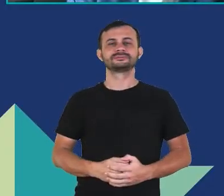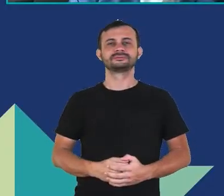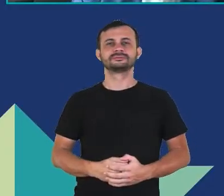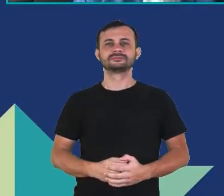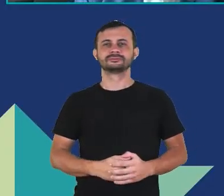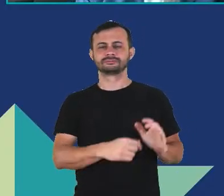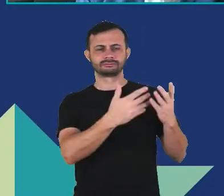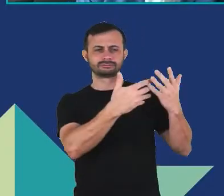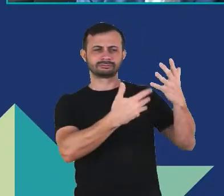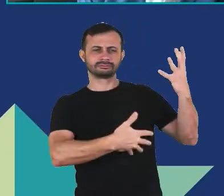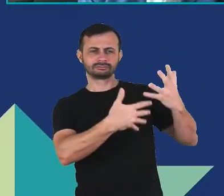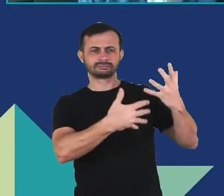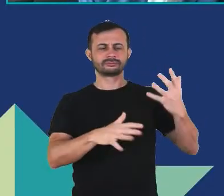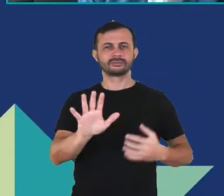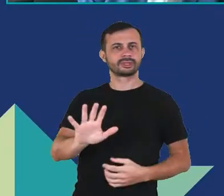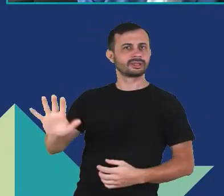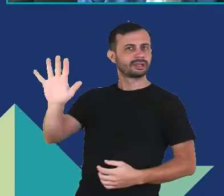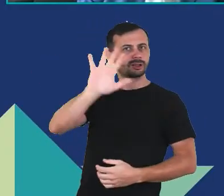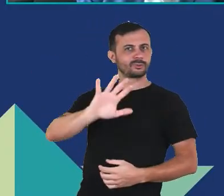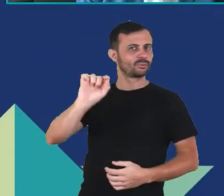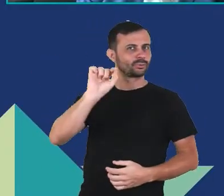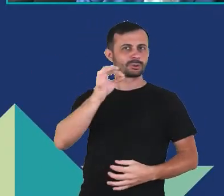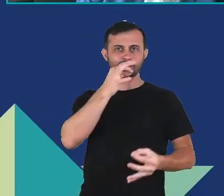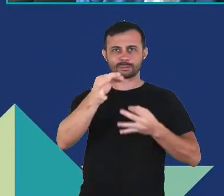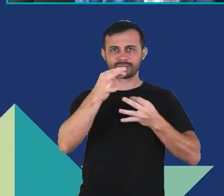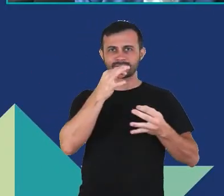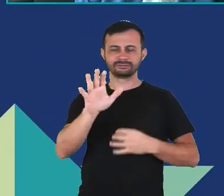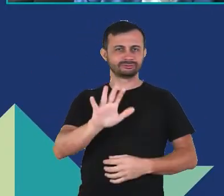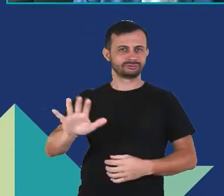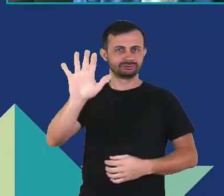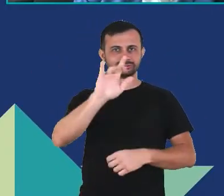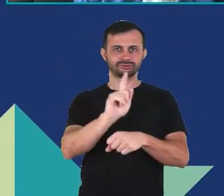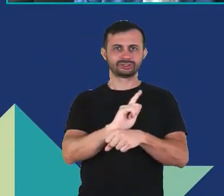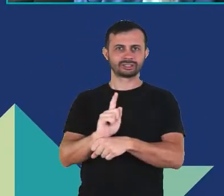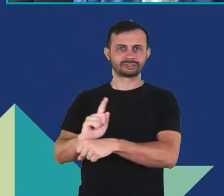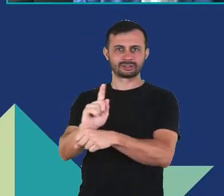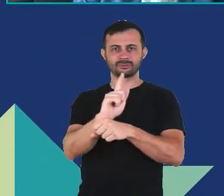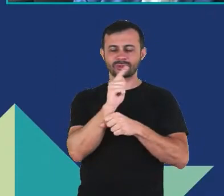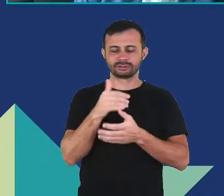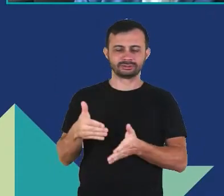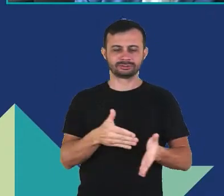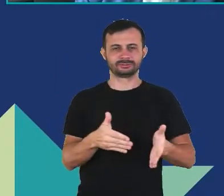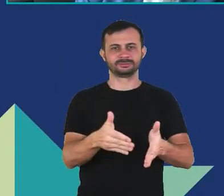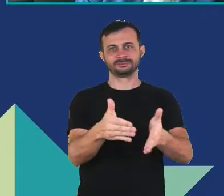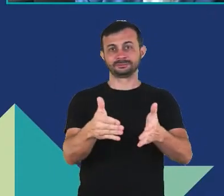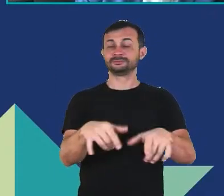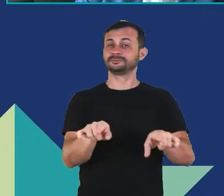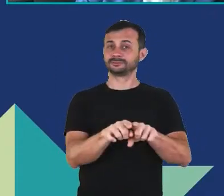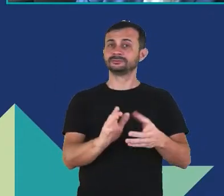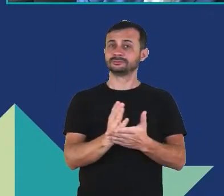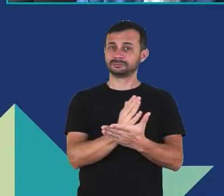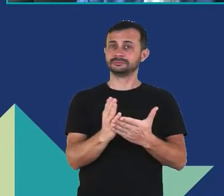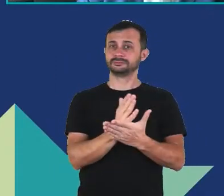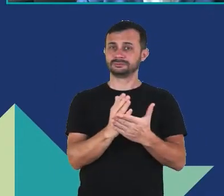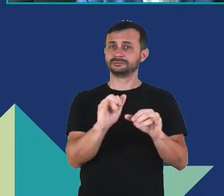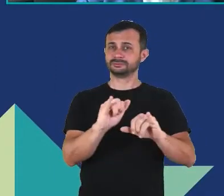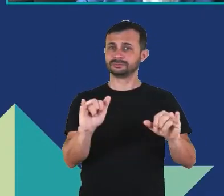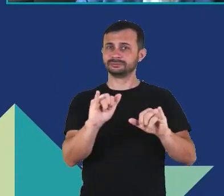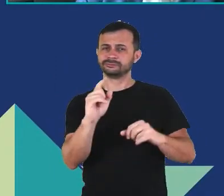general comments about water management, just a few failures in the past and the role of